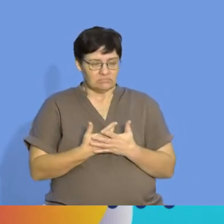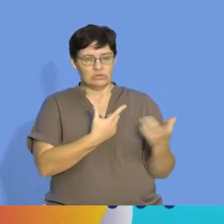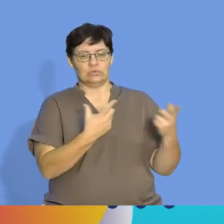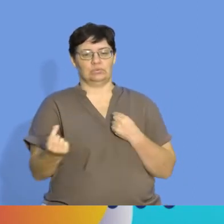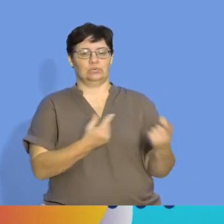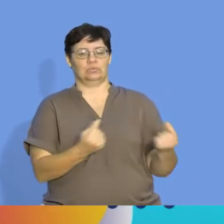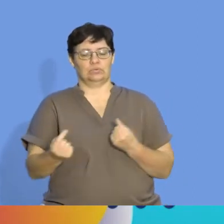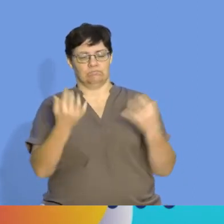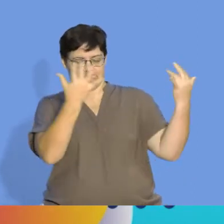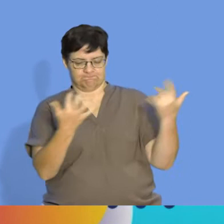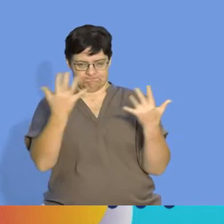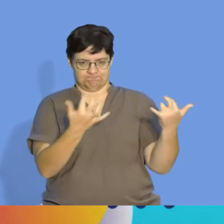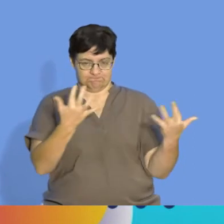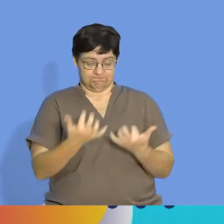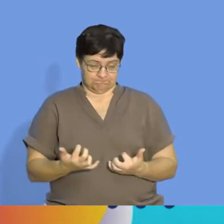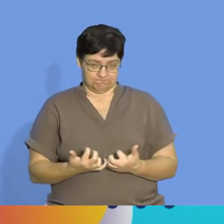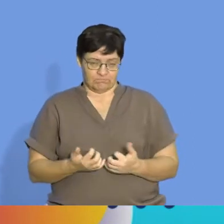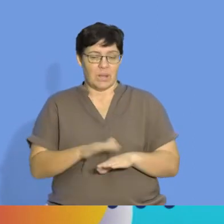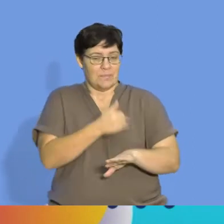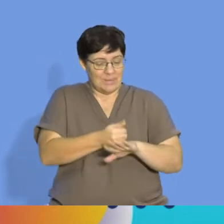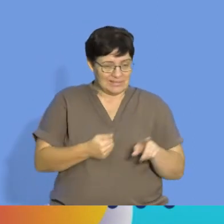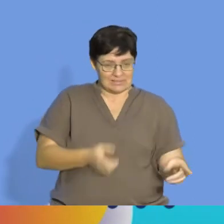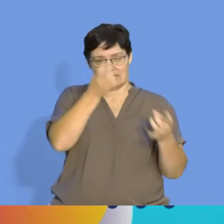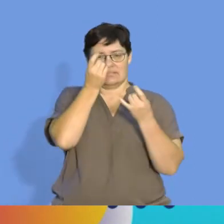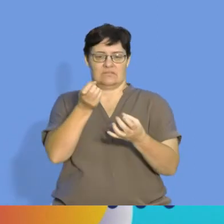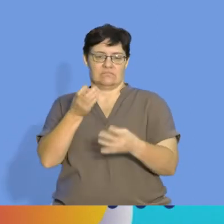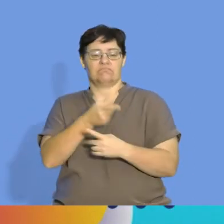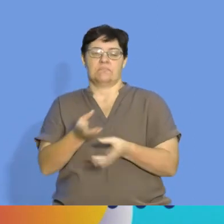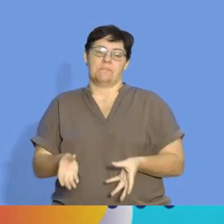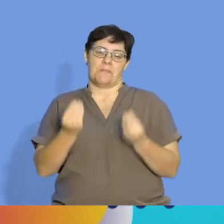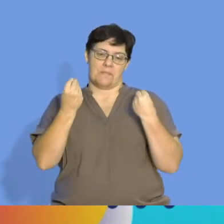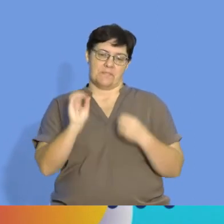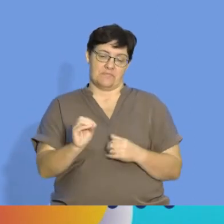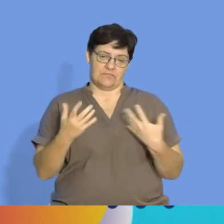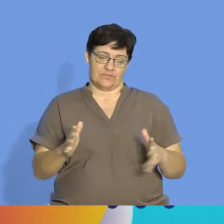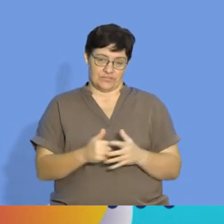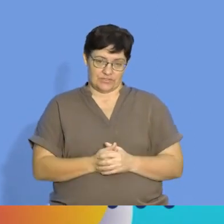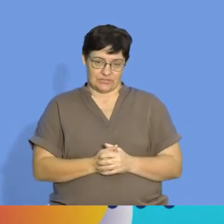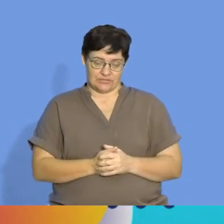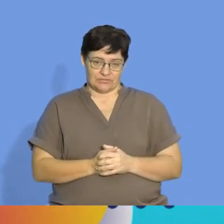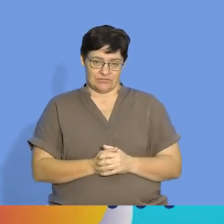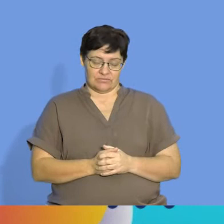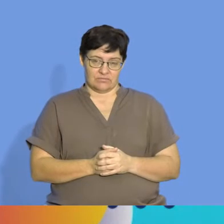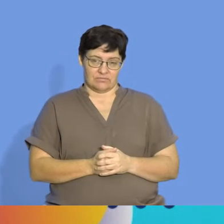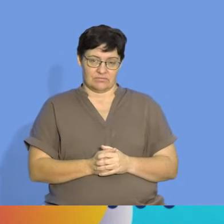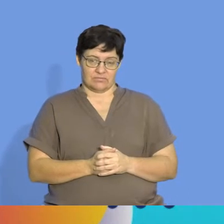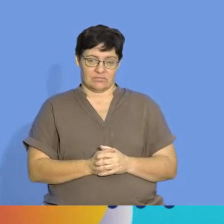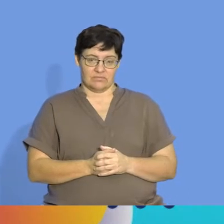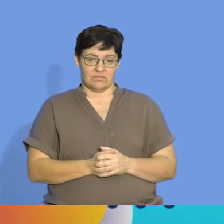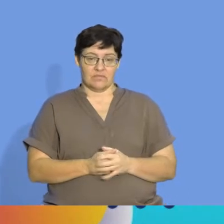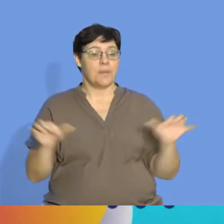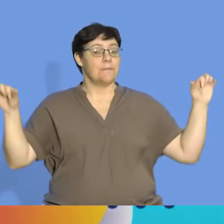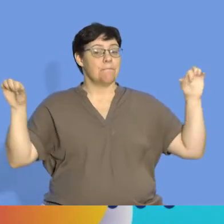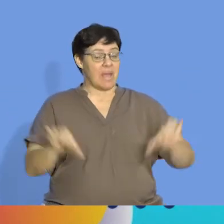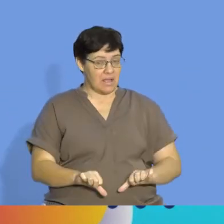This is how you go about doing your calculations based on information that you have. All right? Okay,